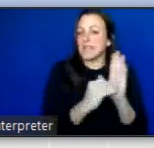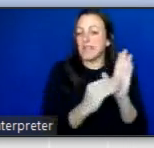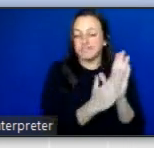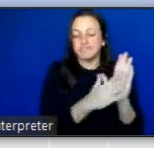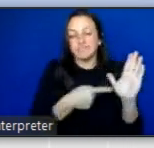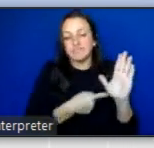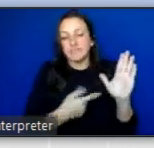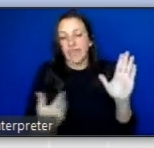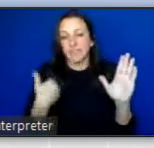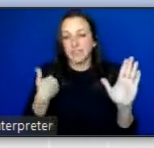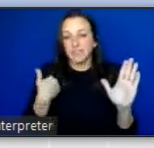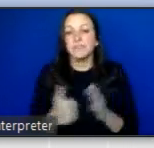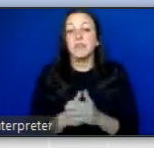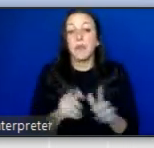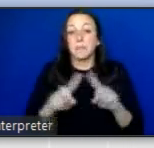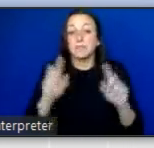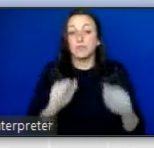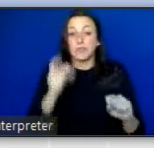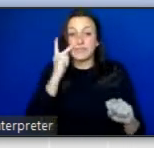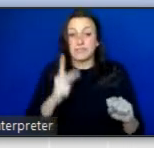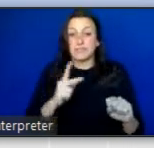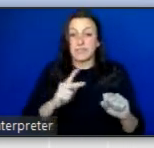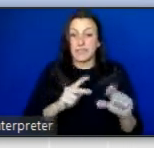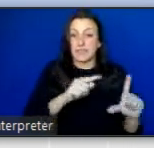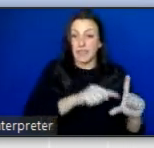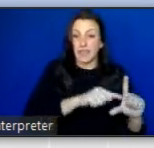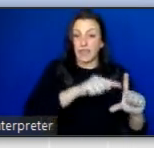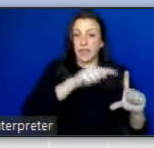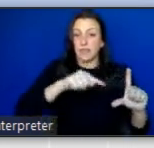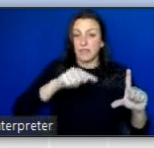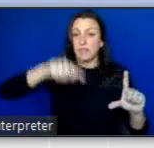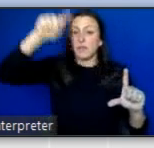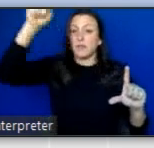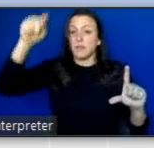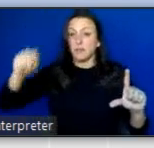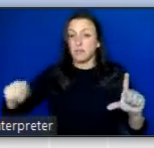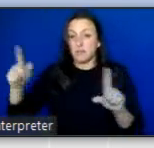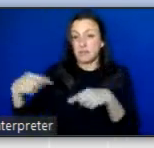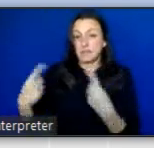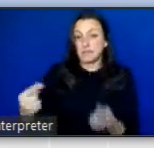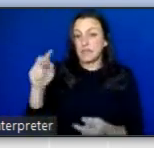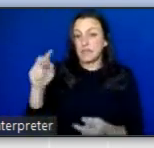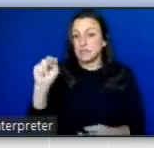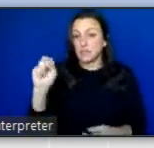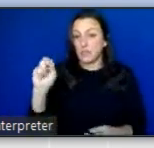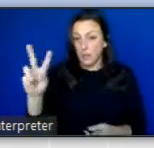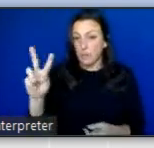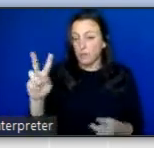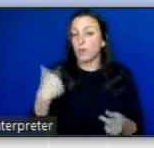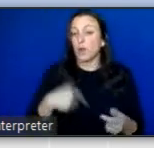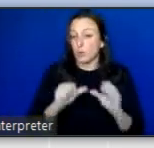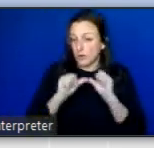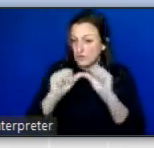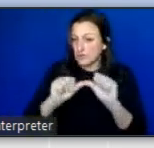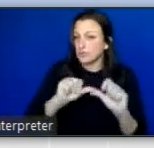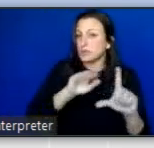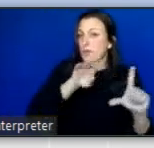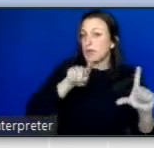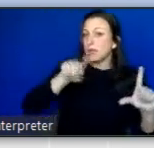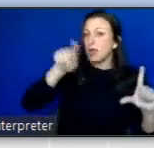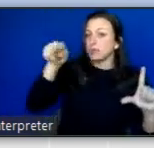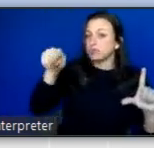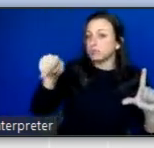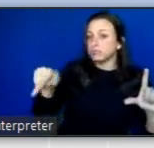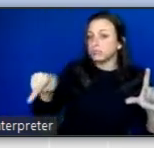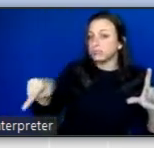see the downward curve since November, and we actually have been continuing on this trajectory. The first